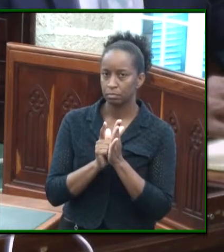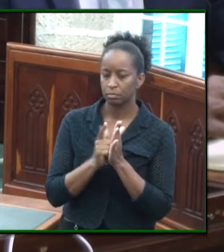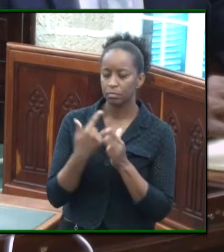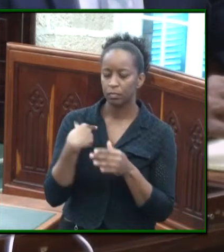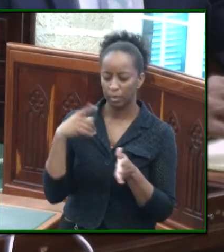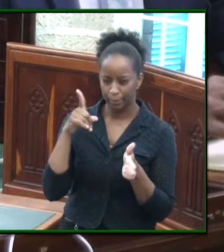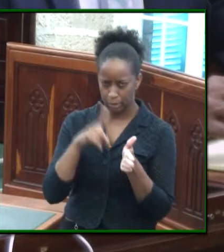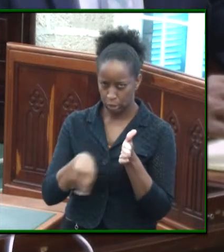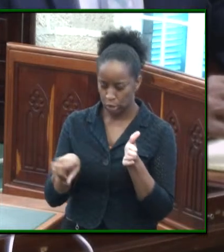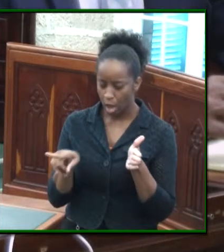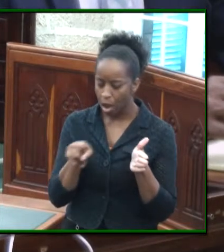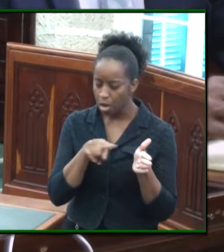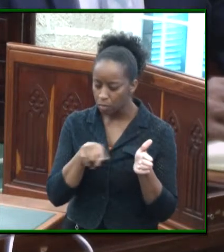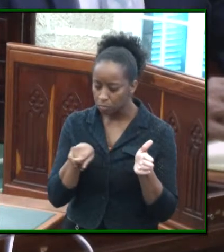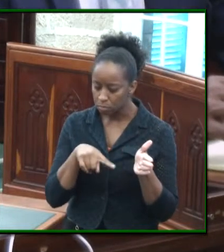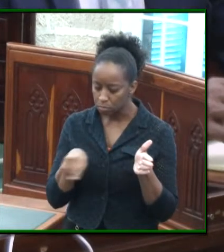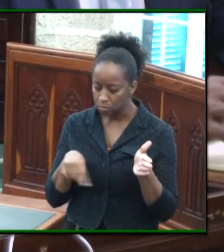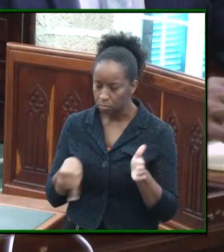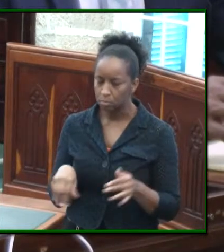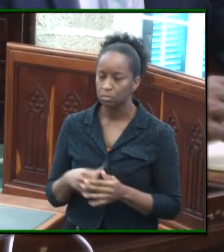who has a sentence of